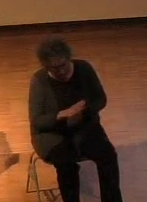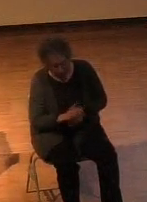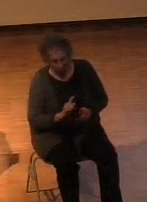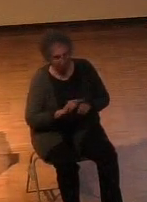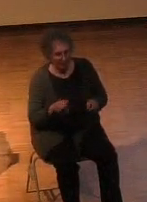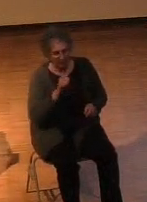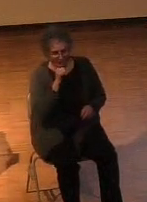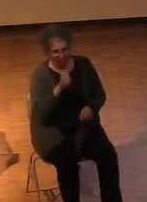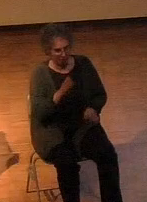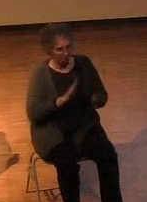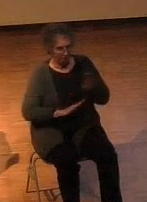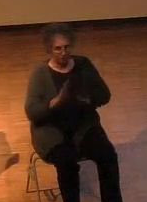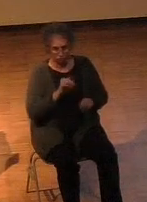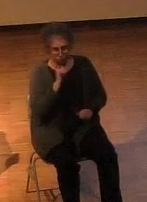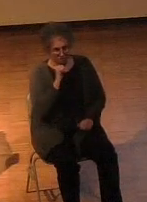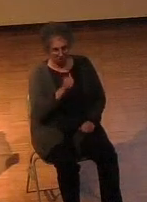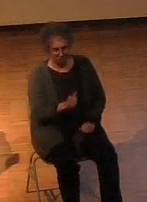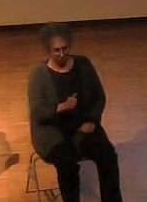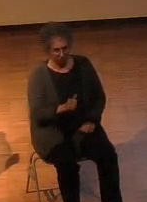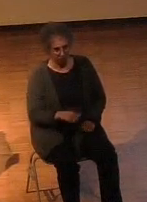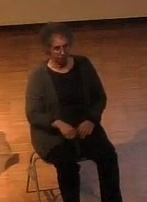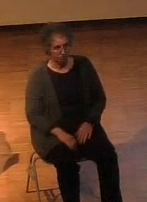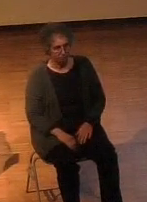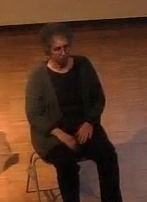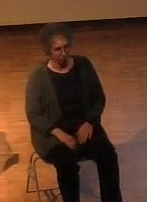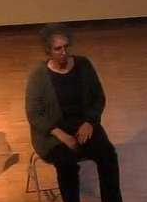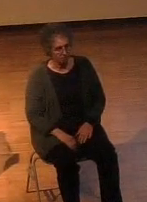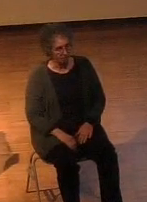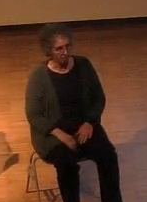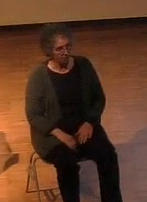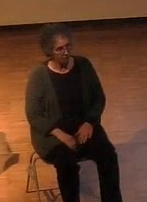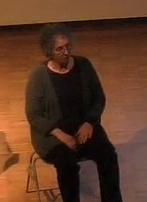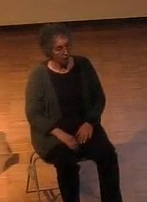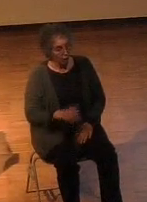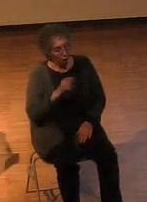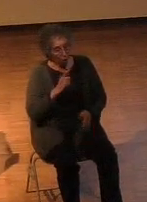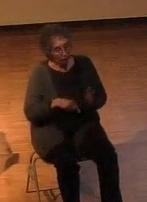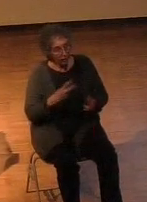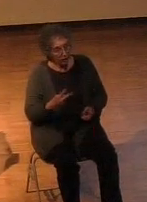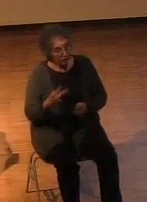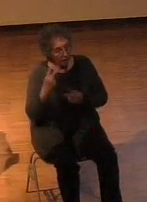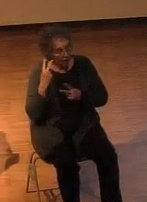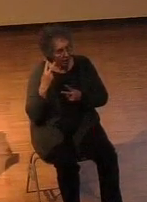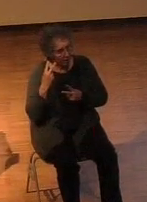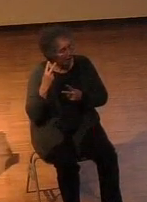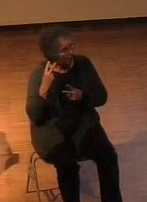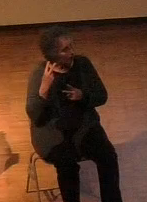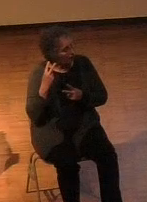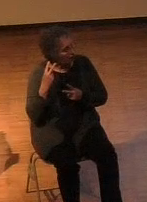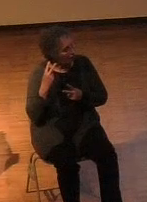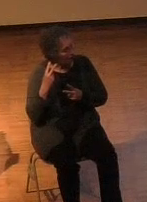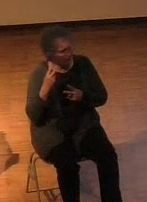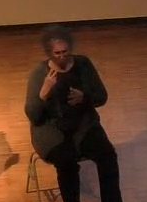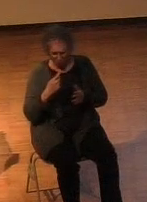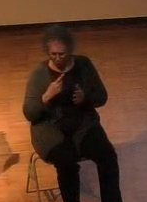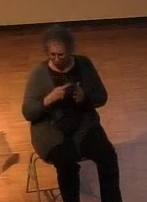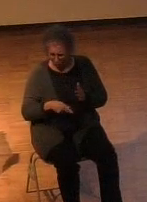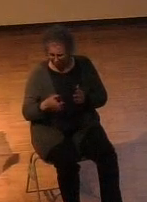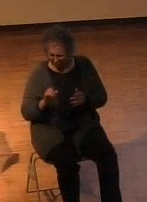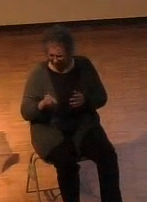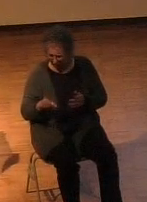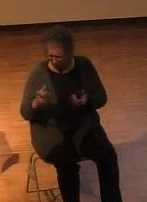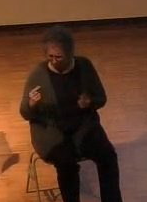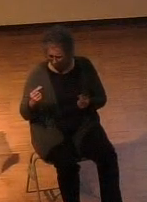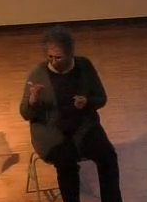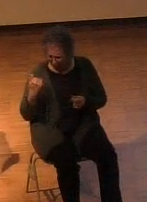but it's not biological, right? So what if they look back and said, wow, that was dumb? What the heck? What were they doing?